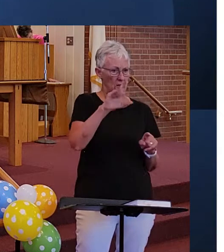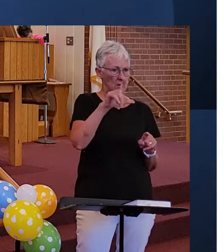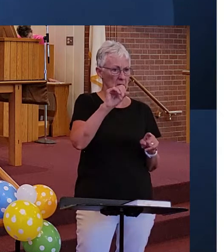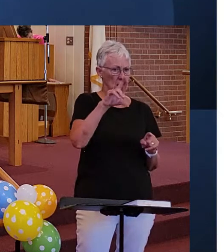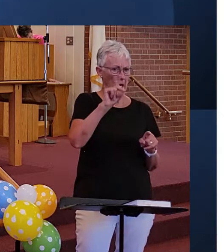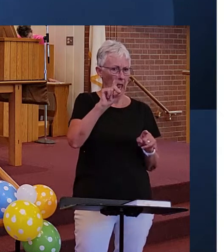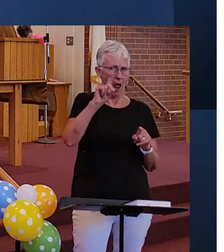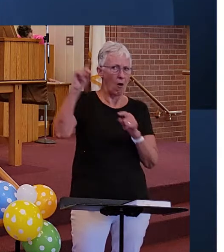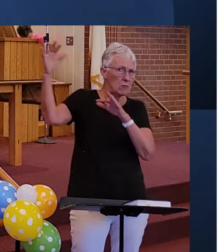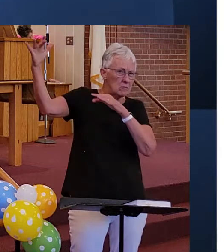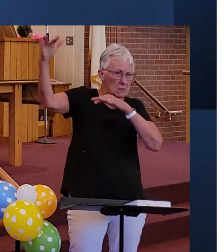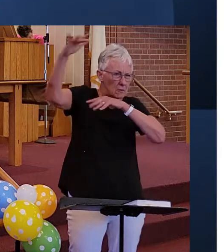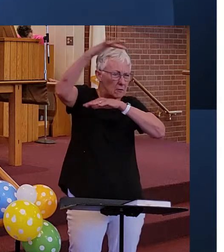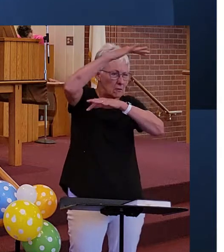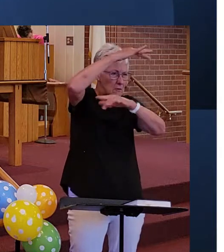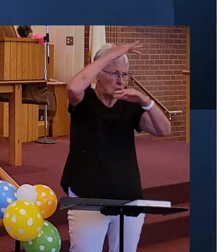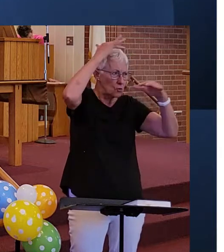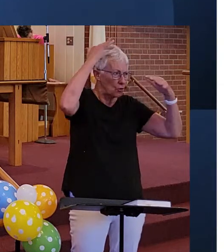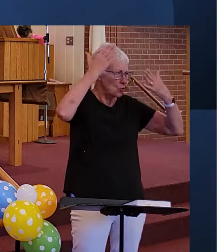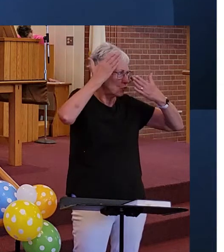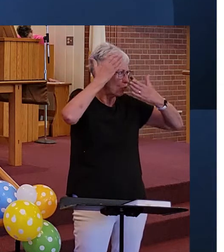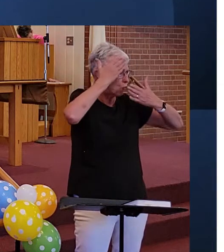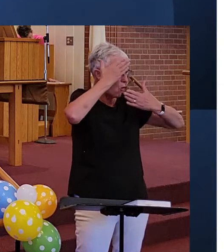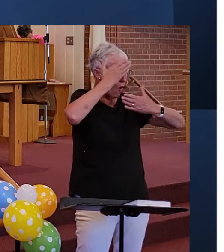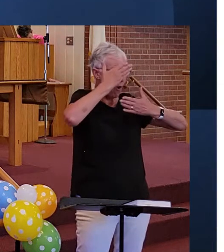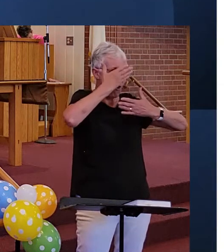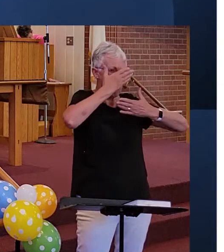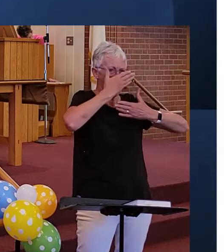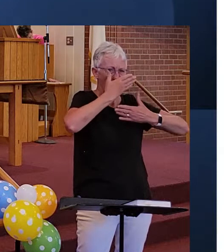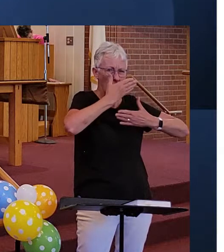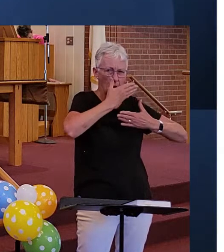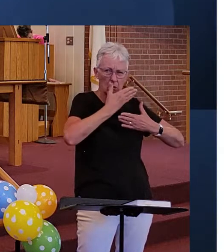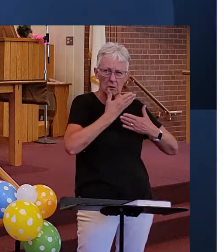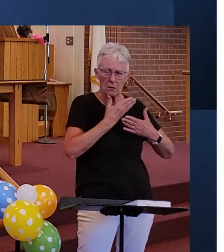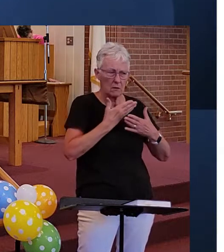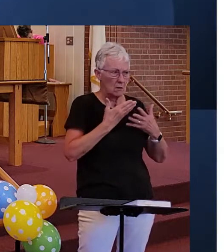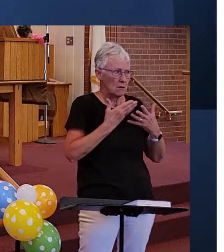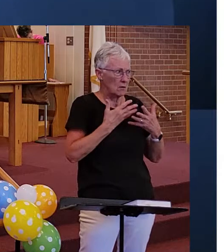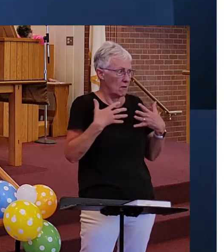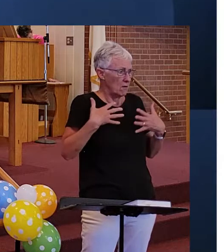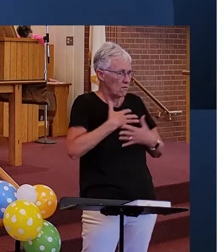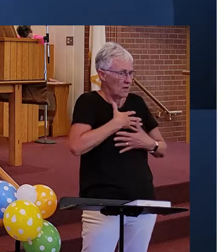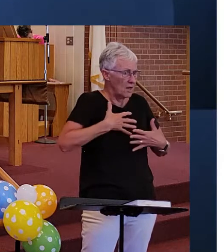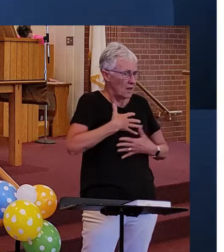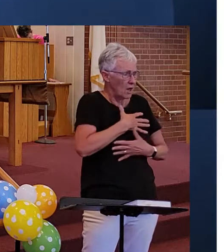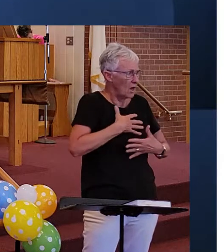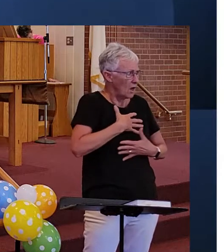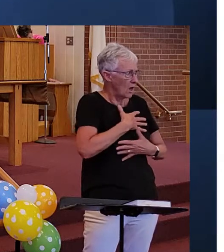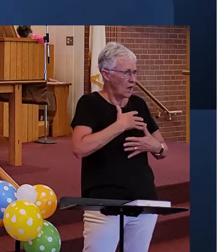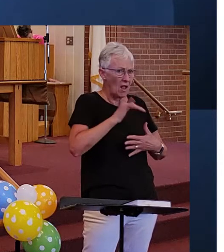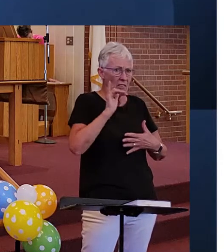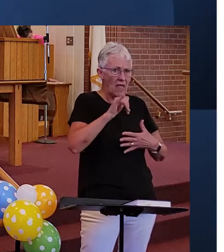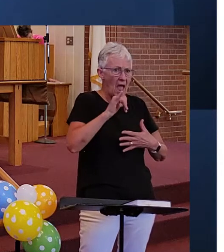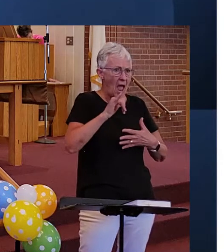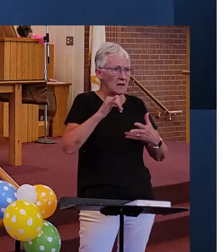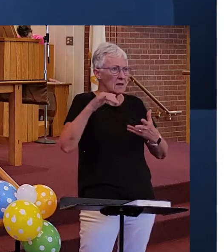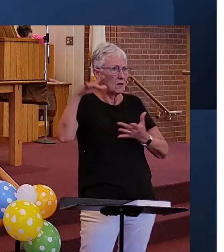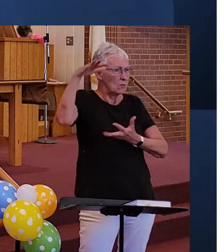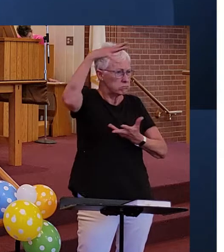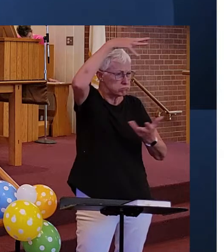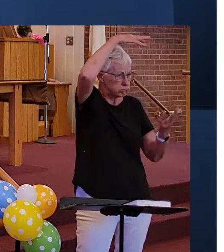and they were terrified as they entered the cloud. Then from the cloud came a voice that